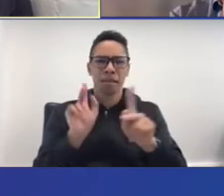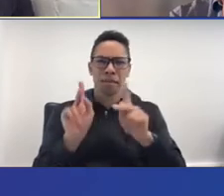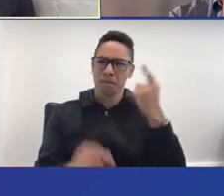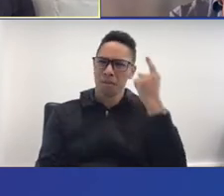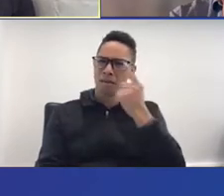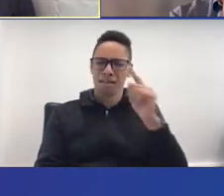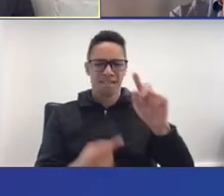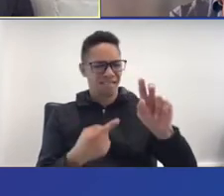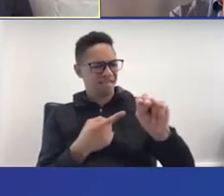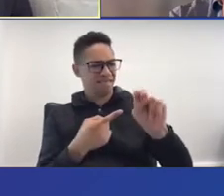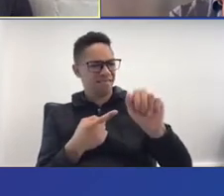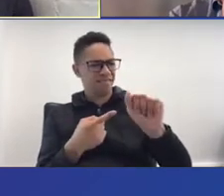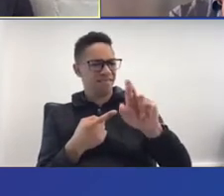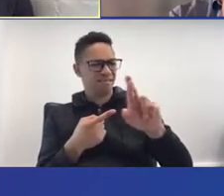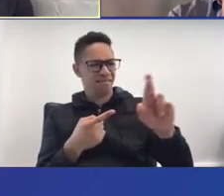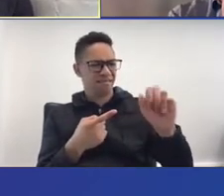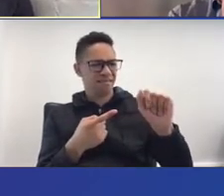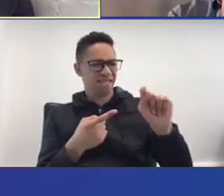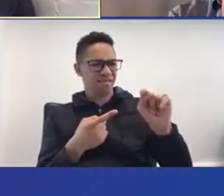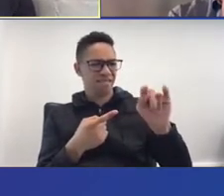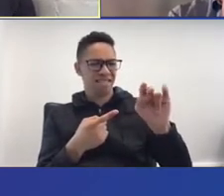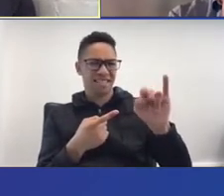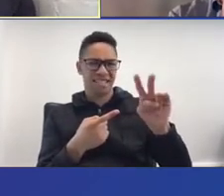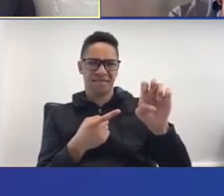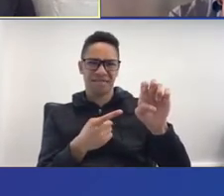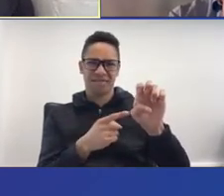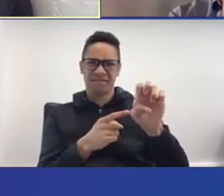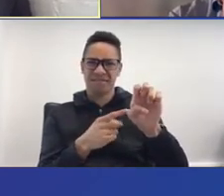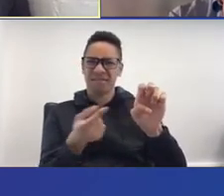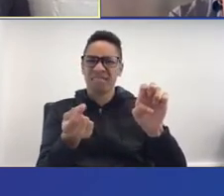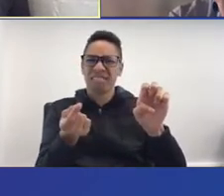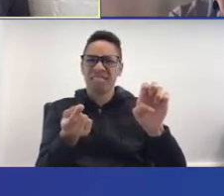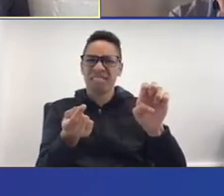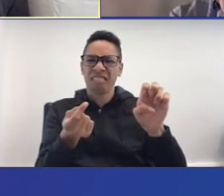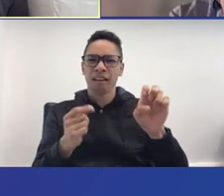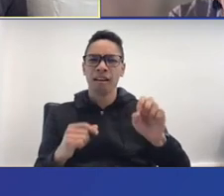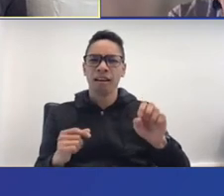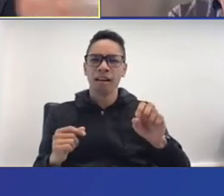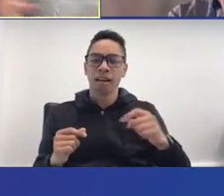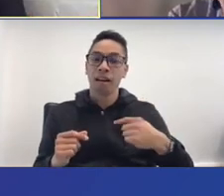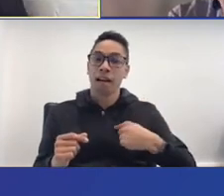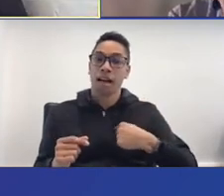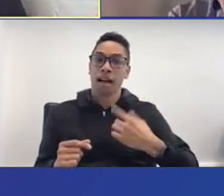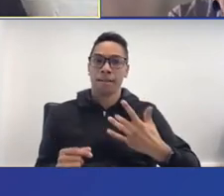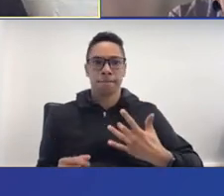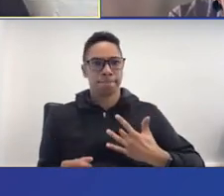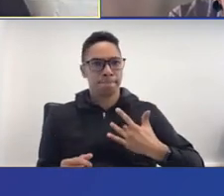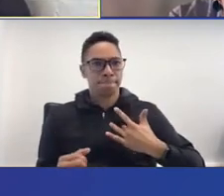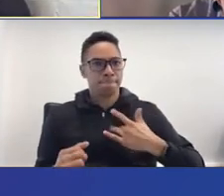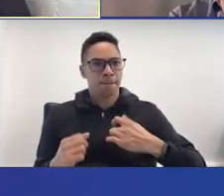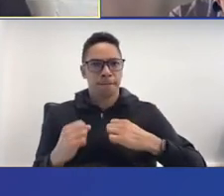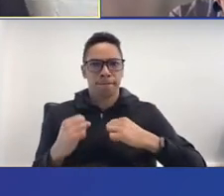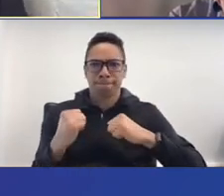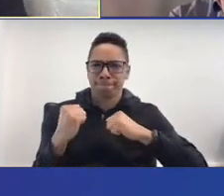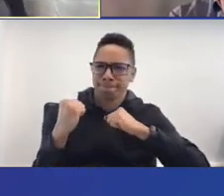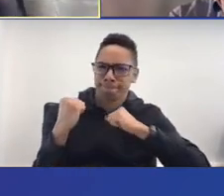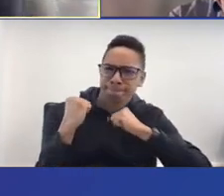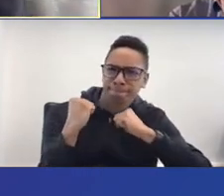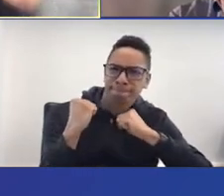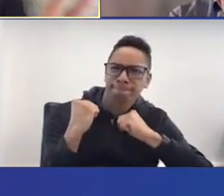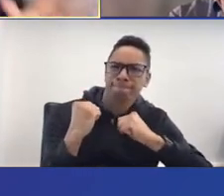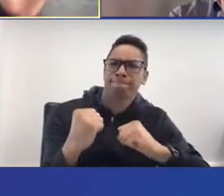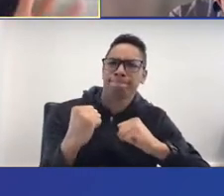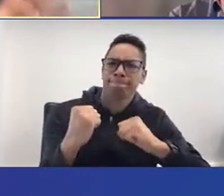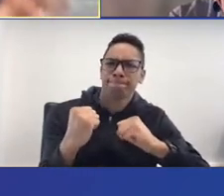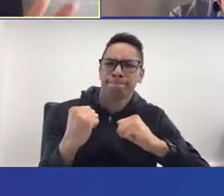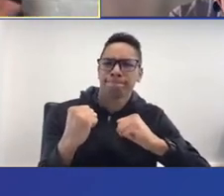feel so strongly that there is a kind